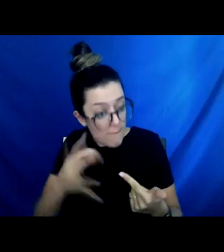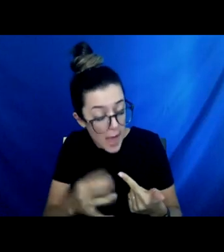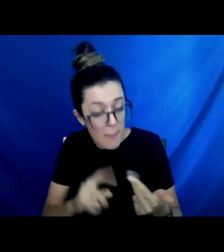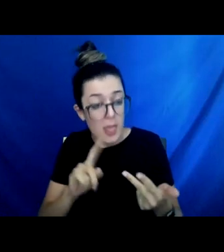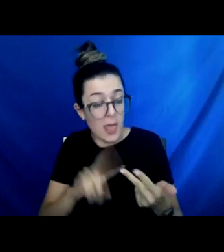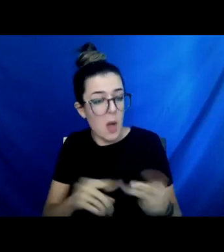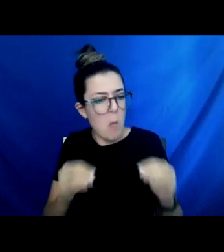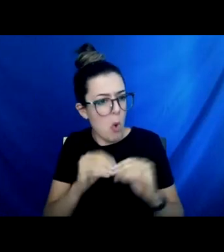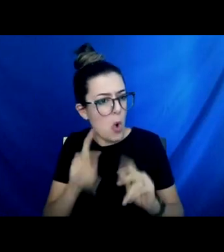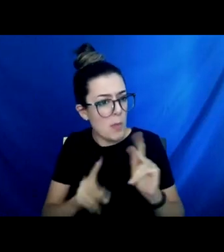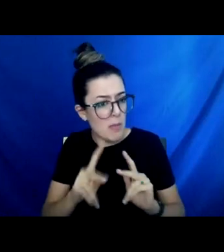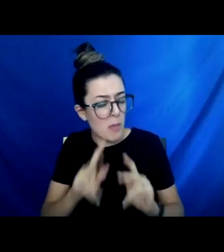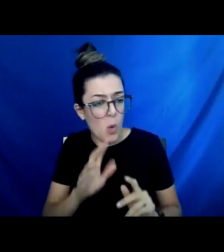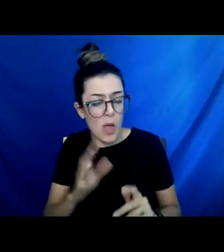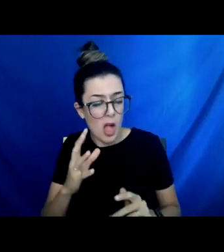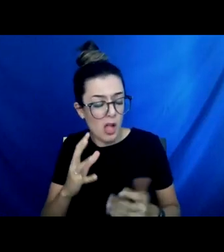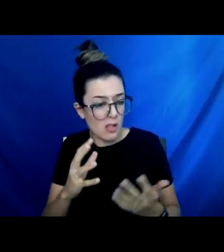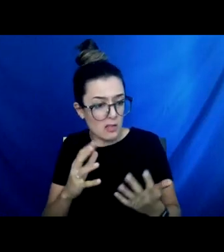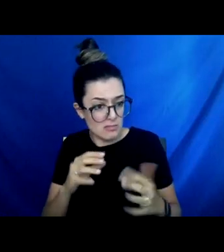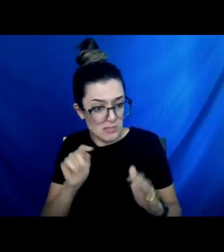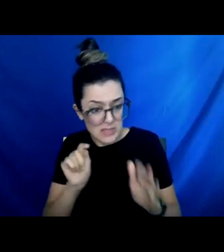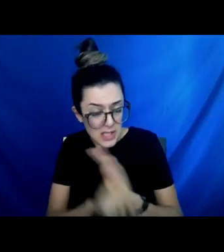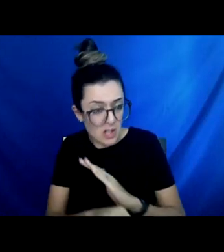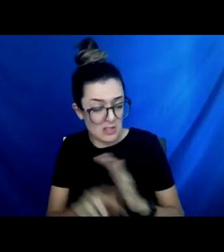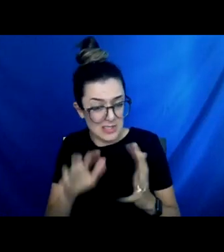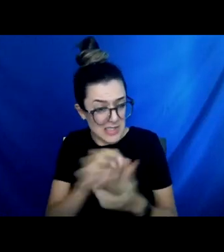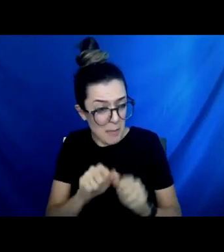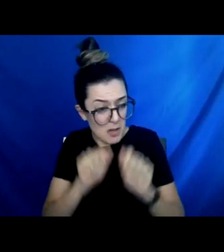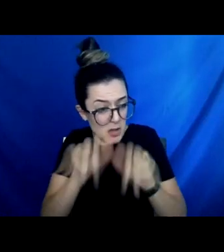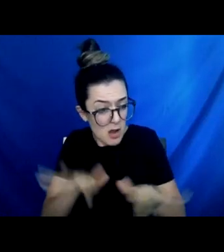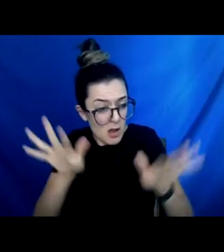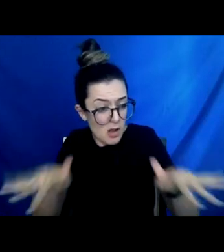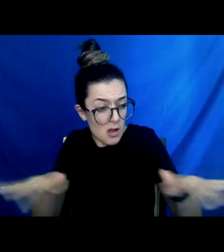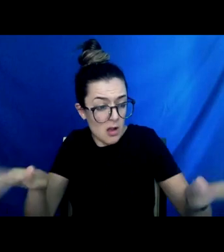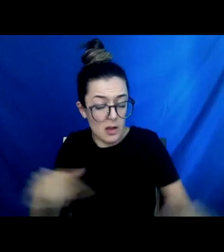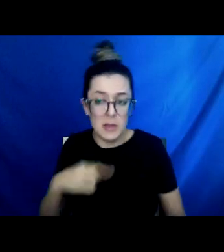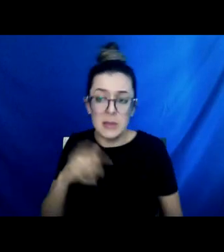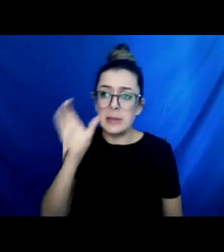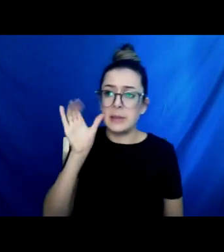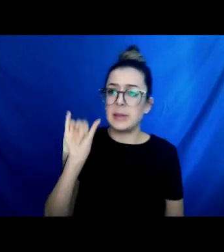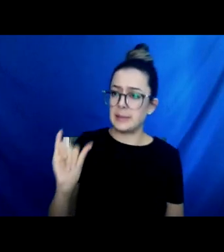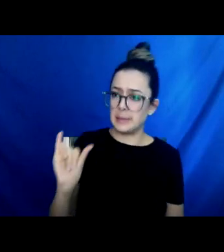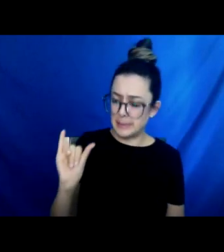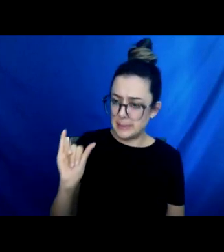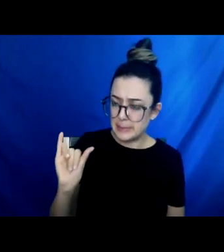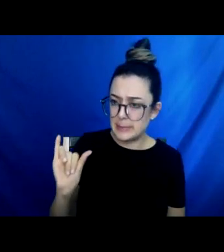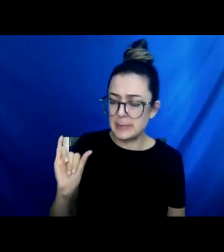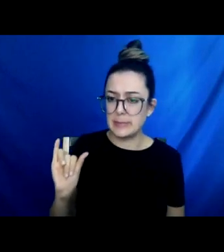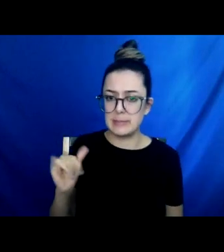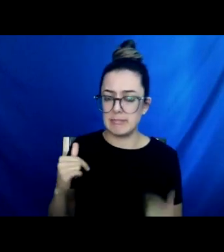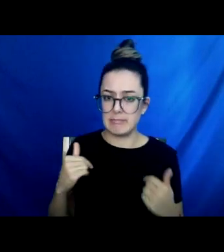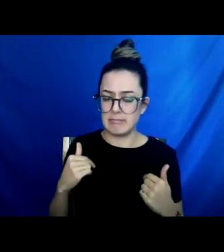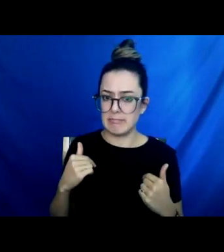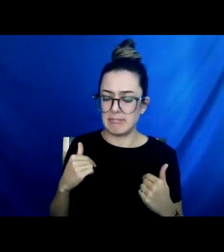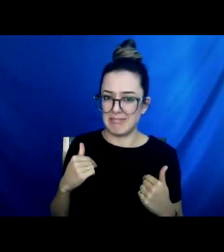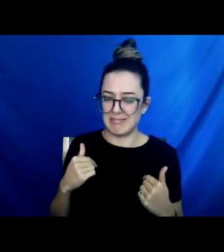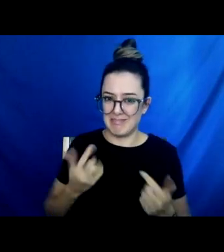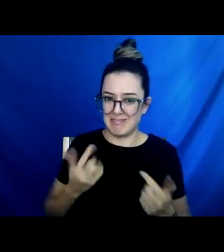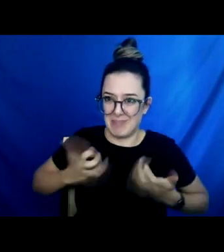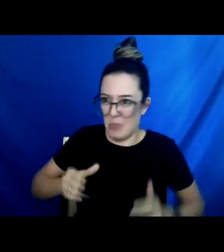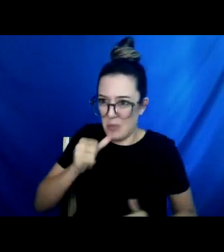cannot do this. And I heard her. And as a reporter, the last thing you want to do is get your sources killed. It's